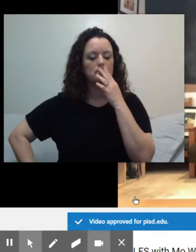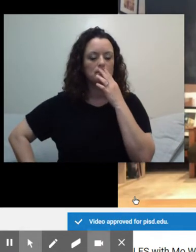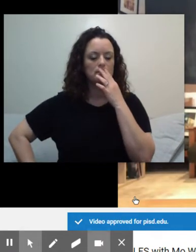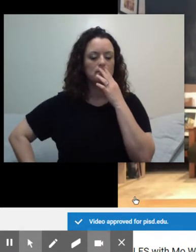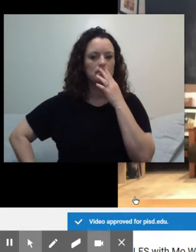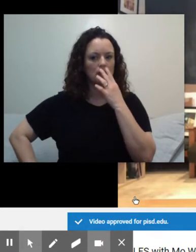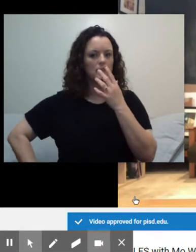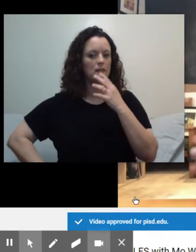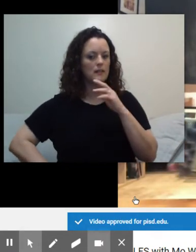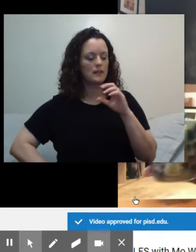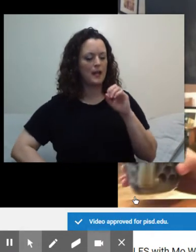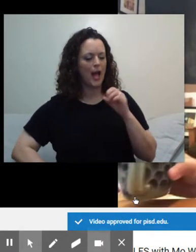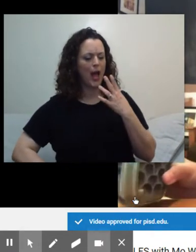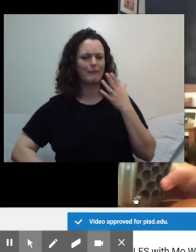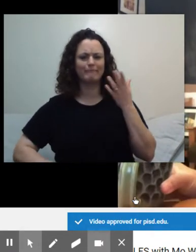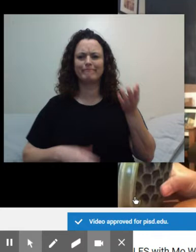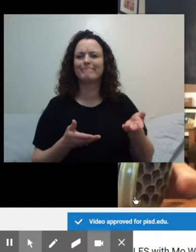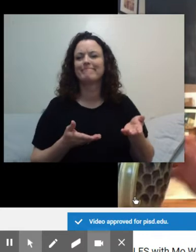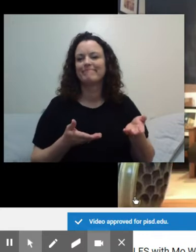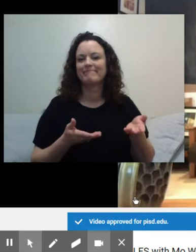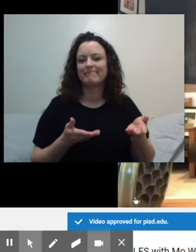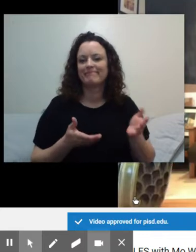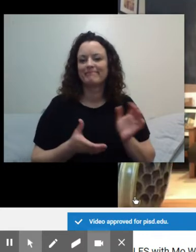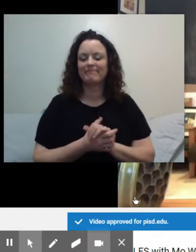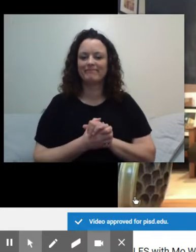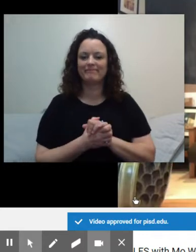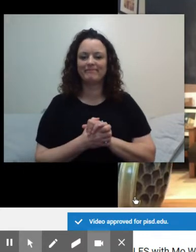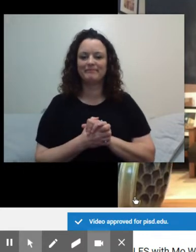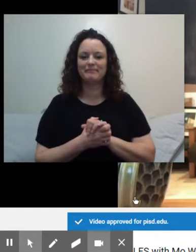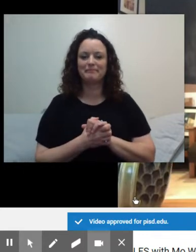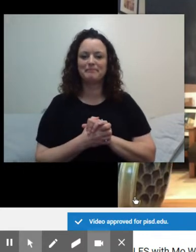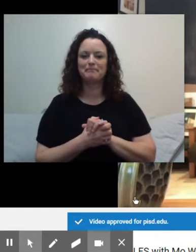Oh, here it is.